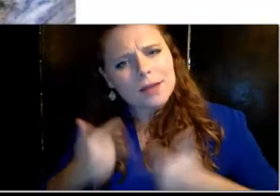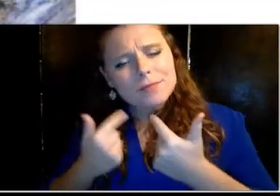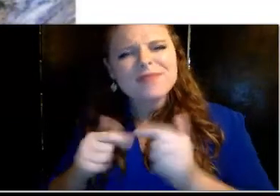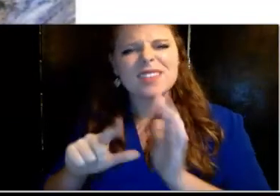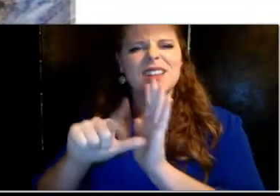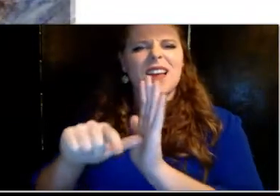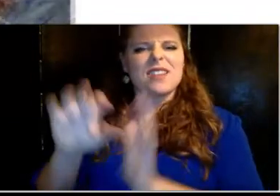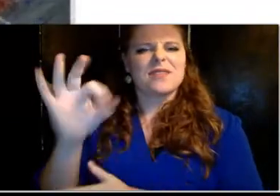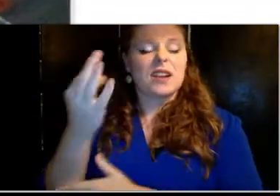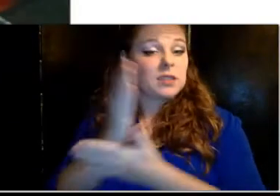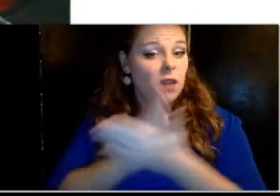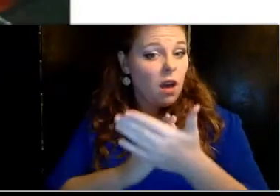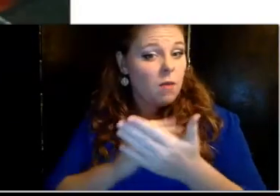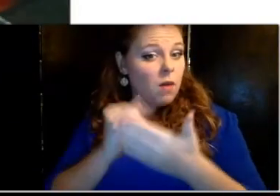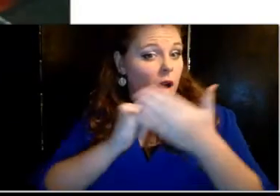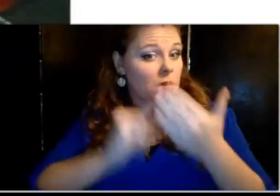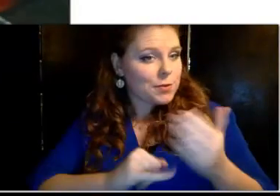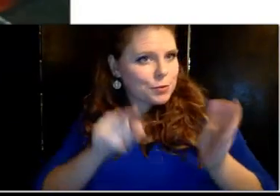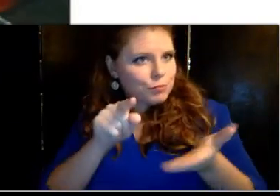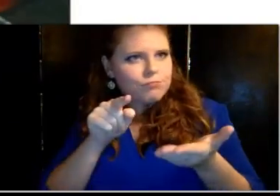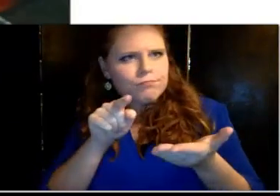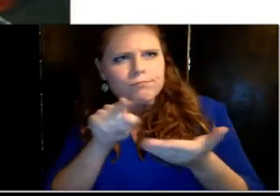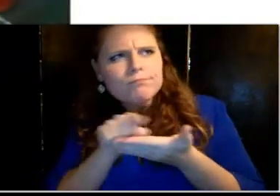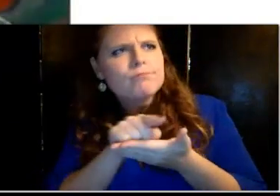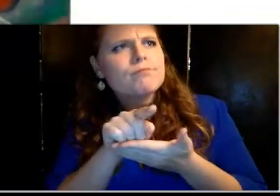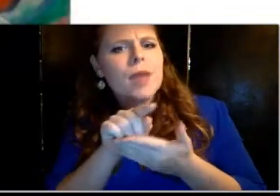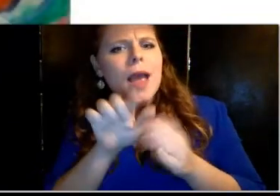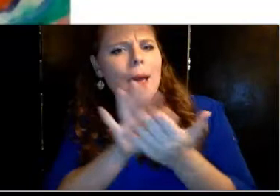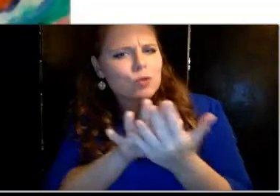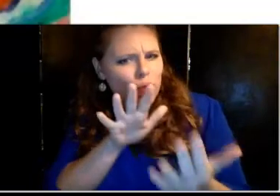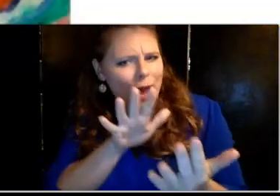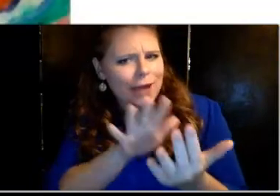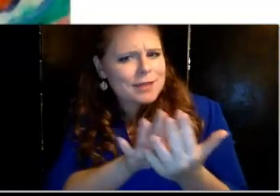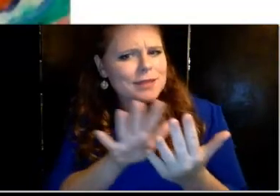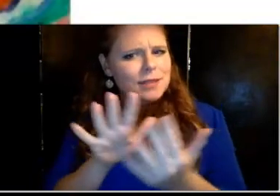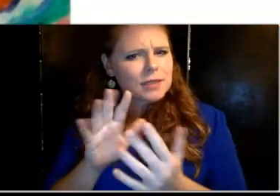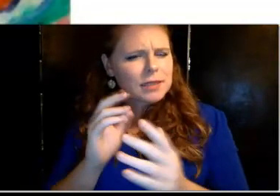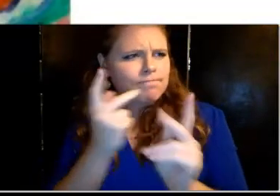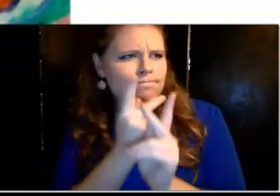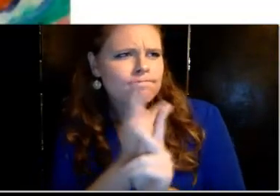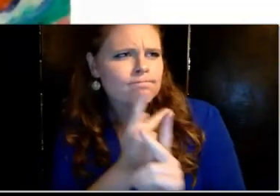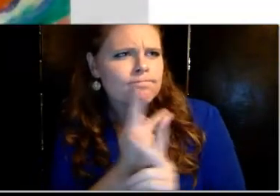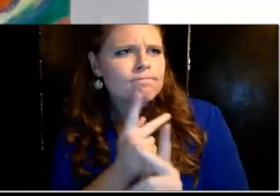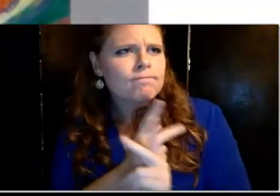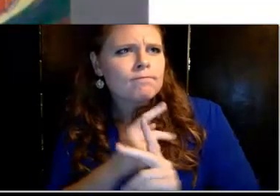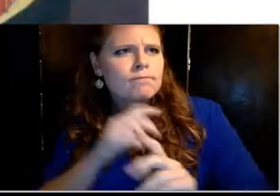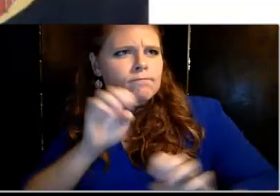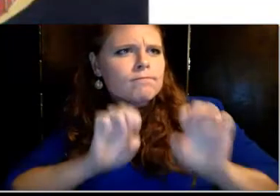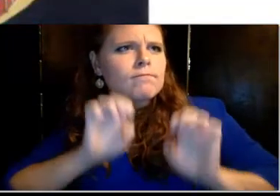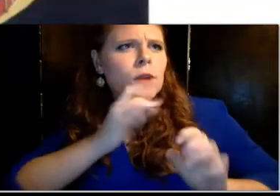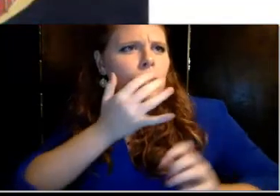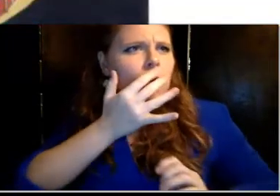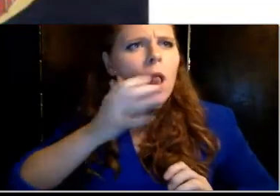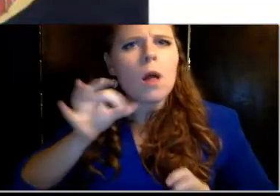Later in France, some artists began exploring abstraction and used still life painting to experiment with color and form. As art became